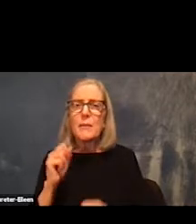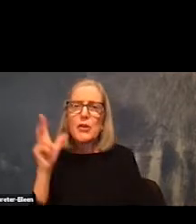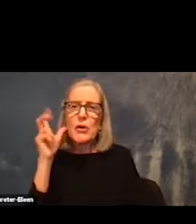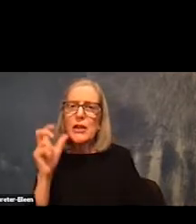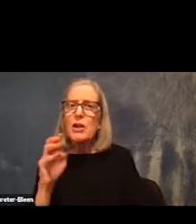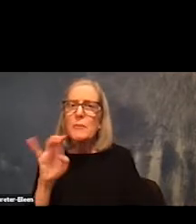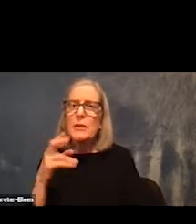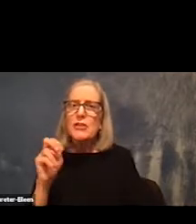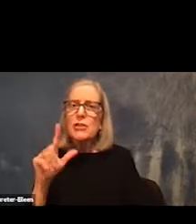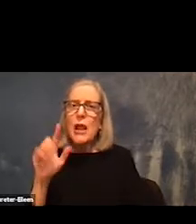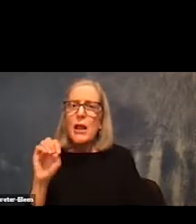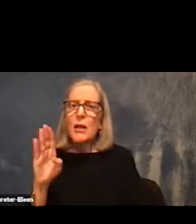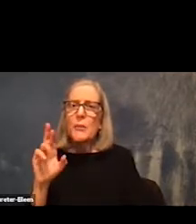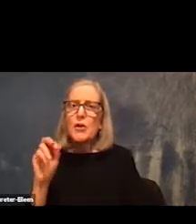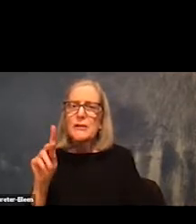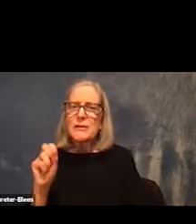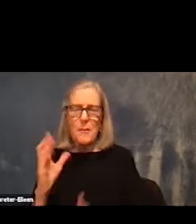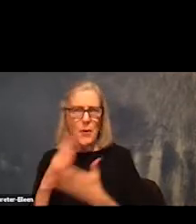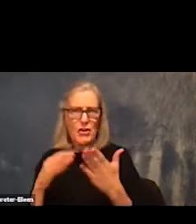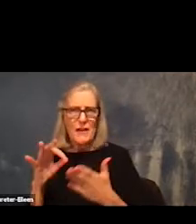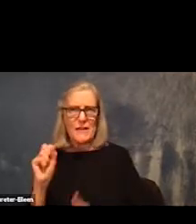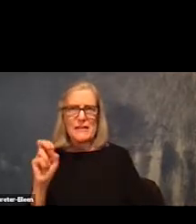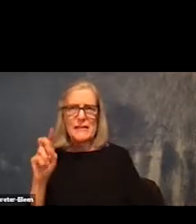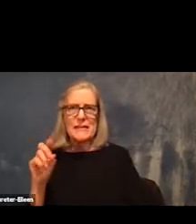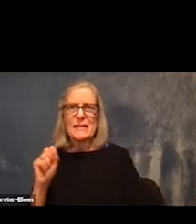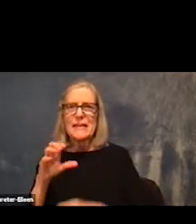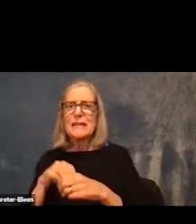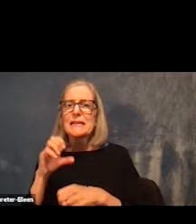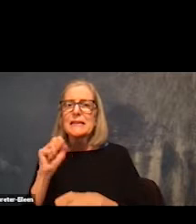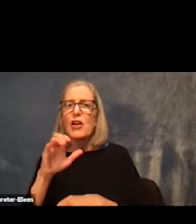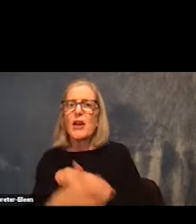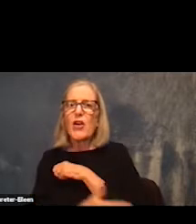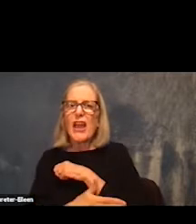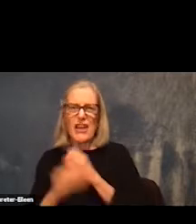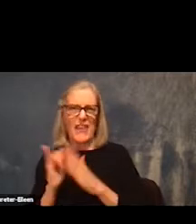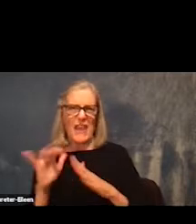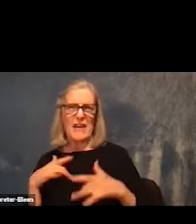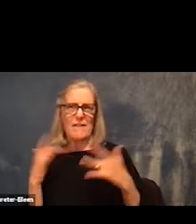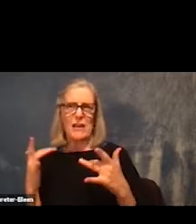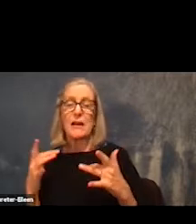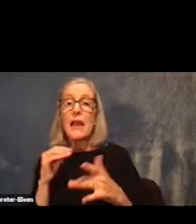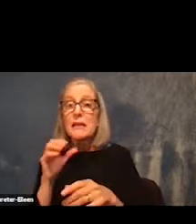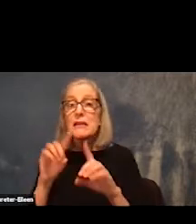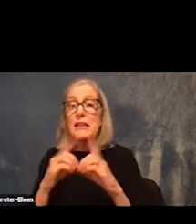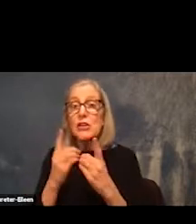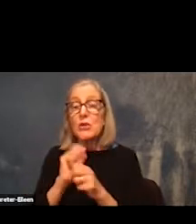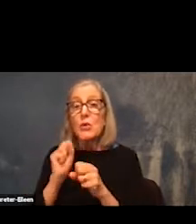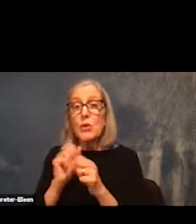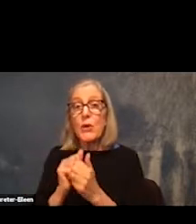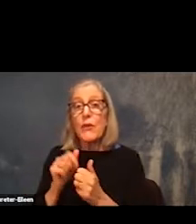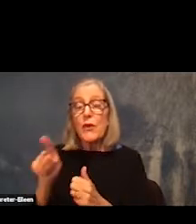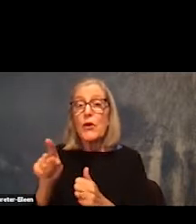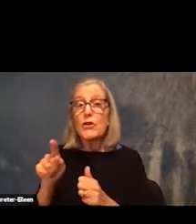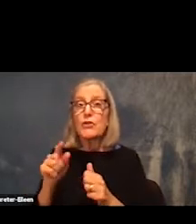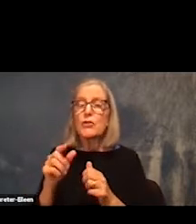she was part of the Seeds in Sacramento County Office event, and the districts that work with her to expand their family